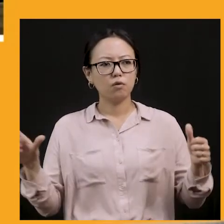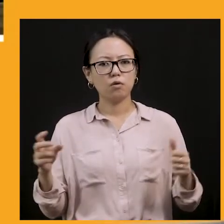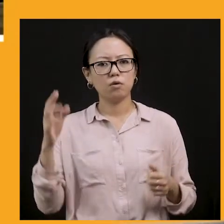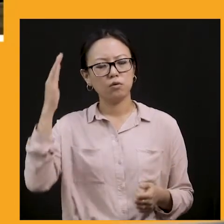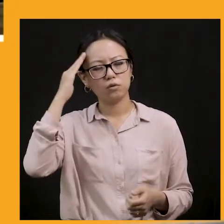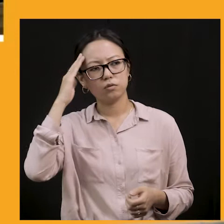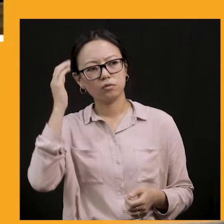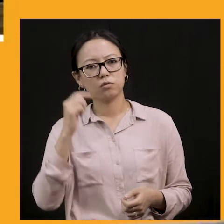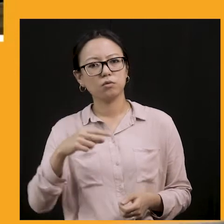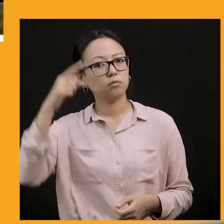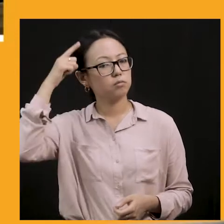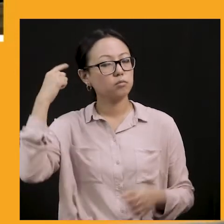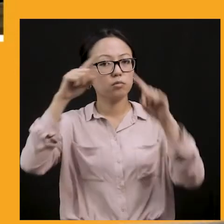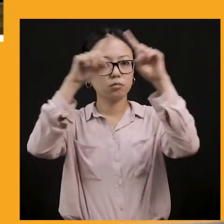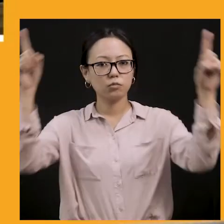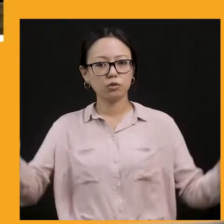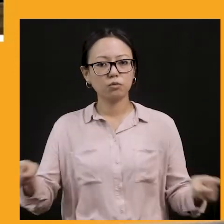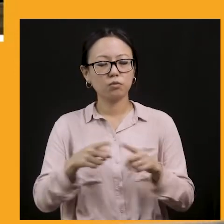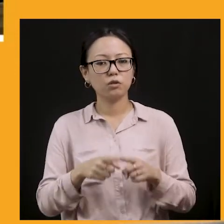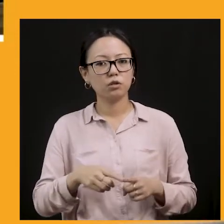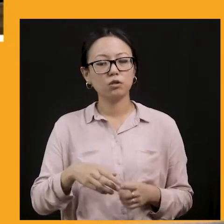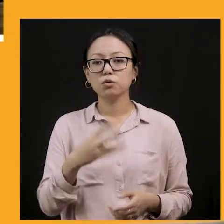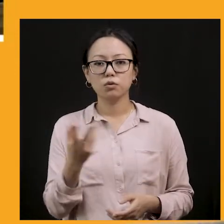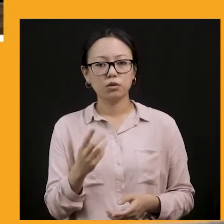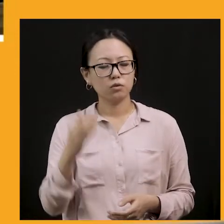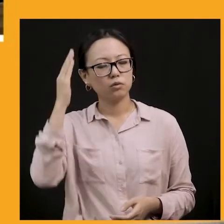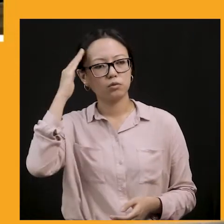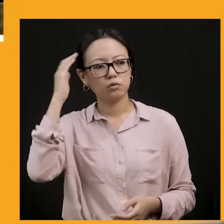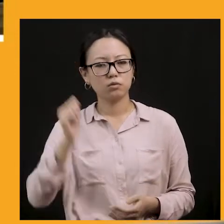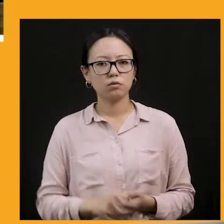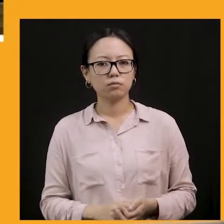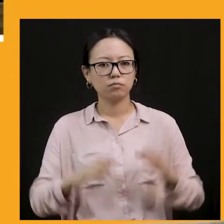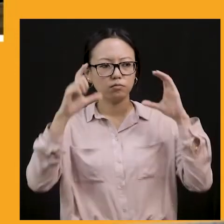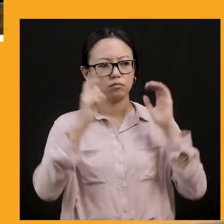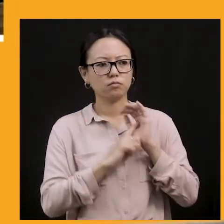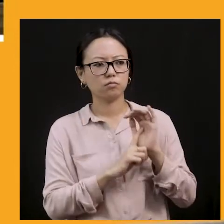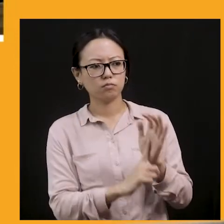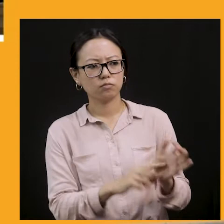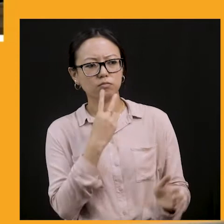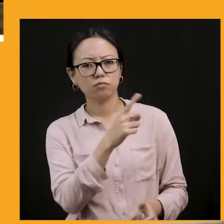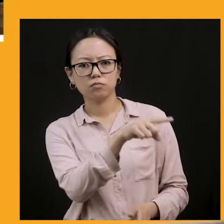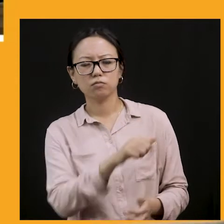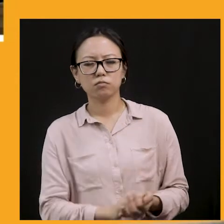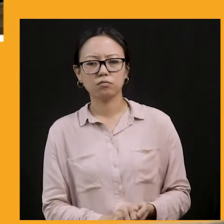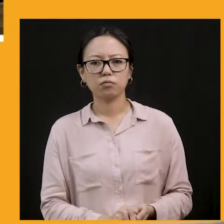right? So this is blackboard. And here, do you see this? This is a